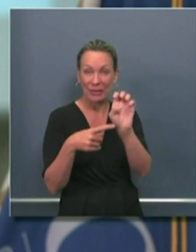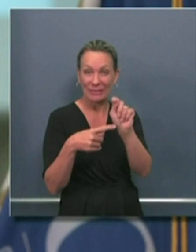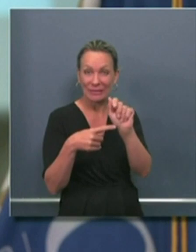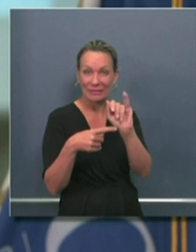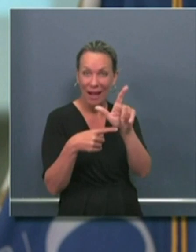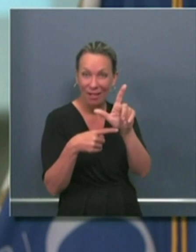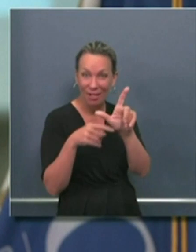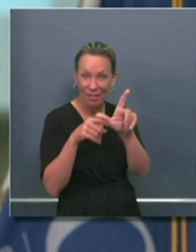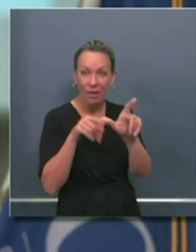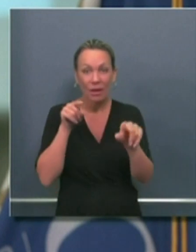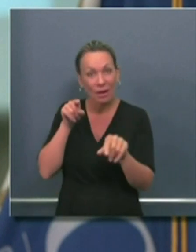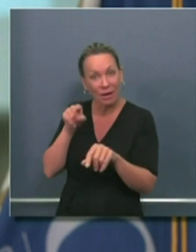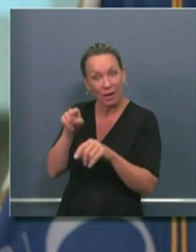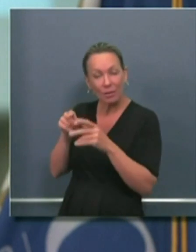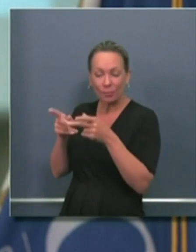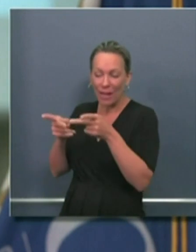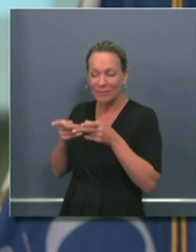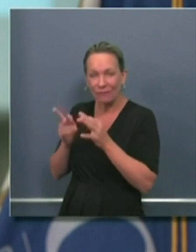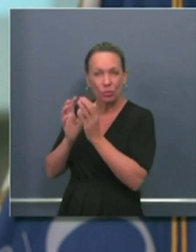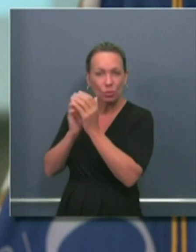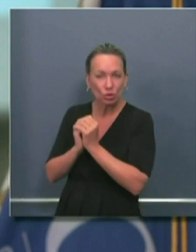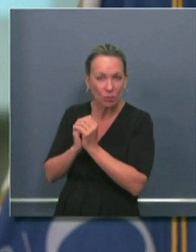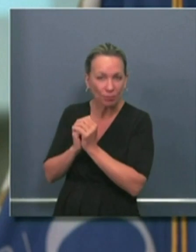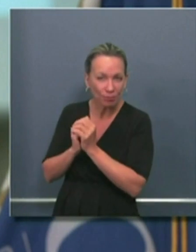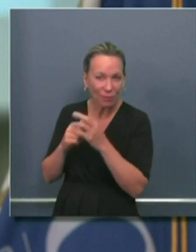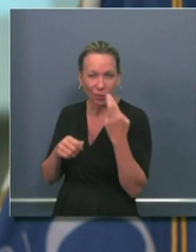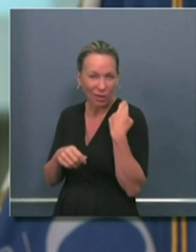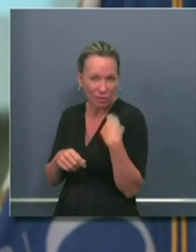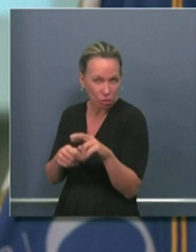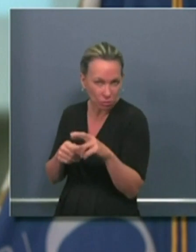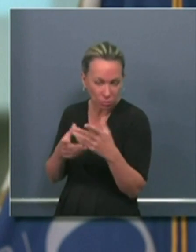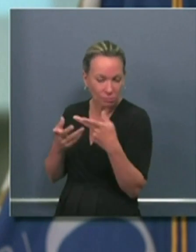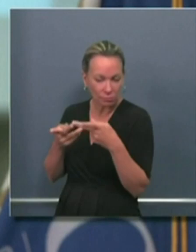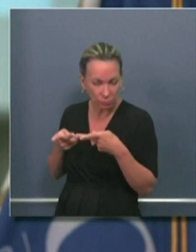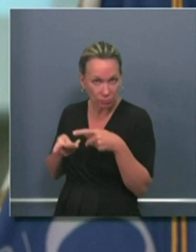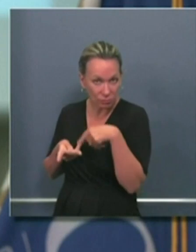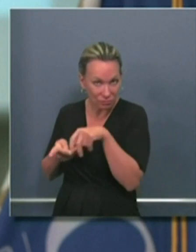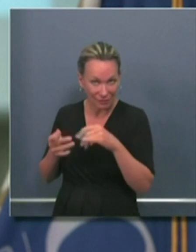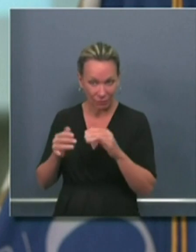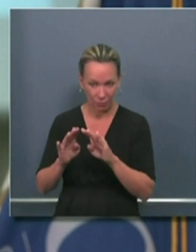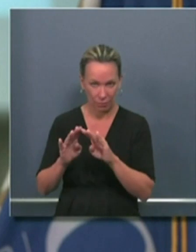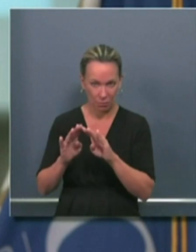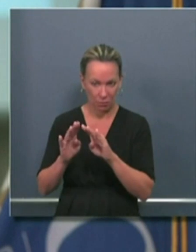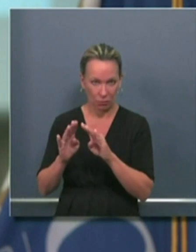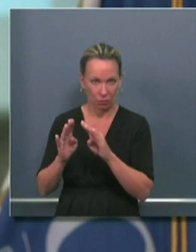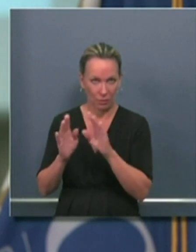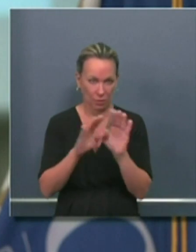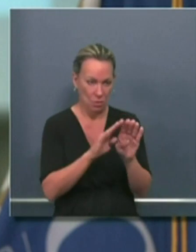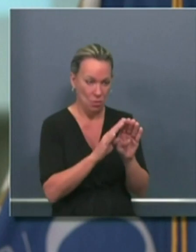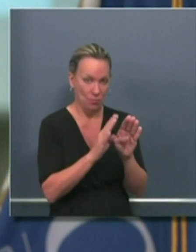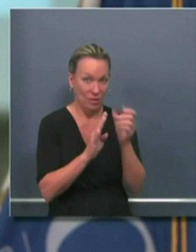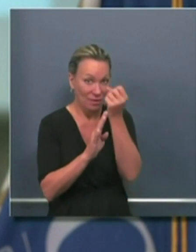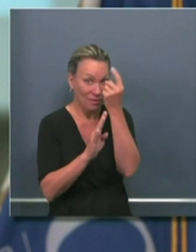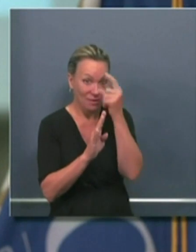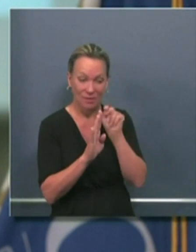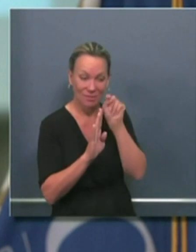Governor Andrew Cuomo called on President Donald Trump to support infrastructure spending to jumpstart the U.S. economy as states further